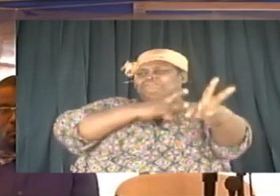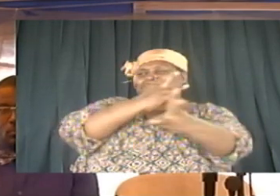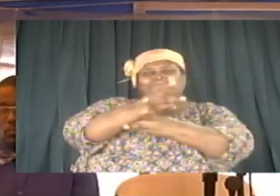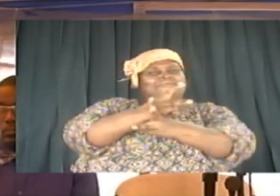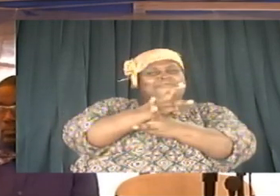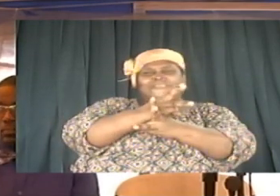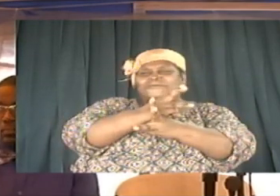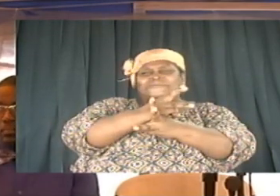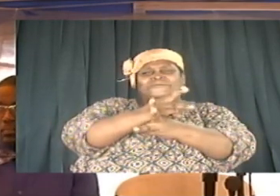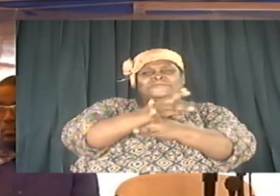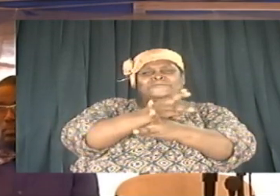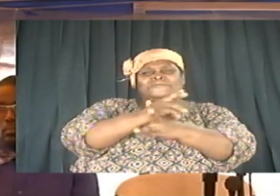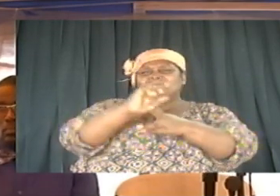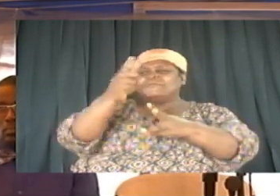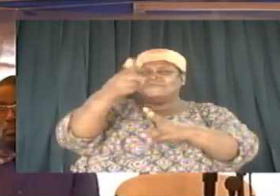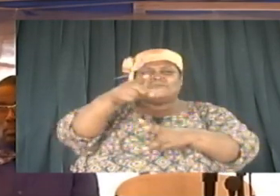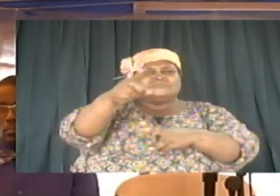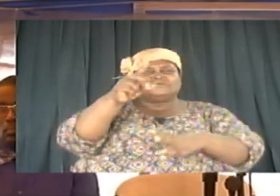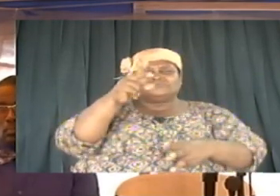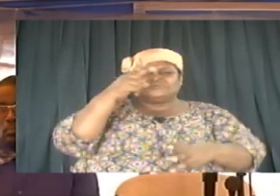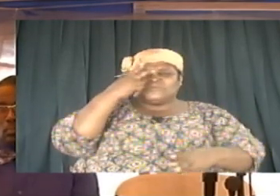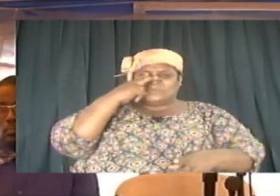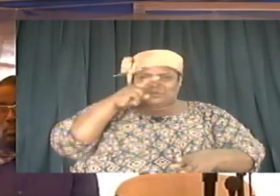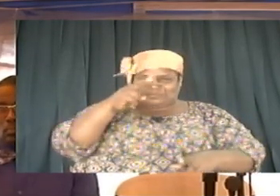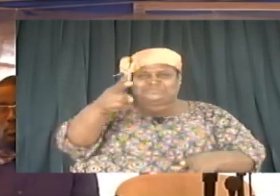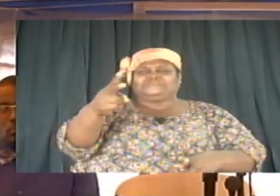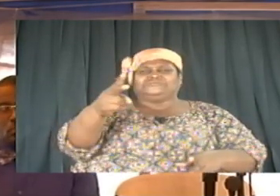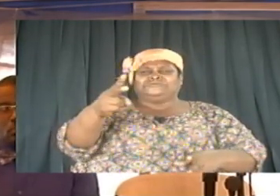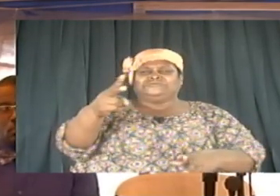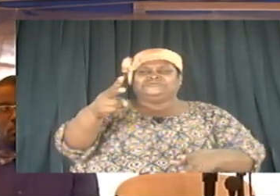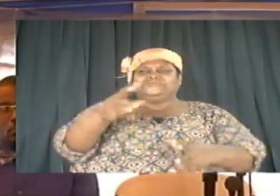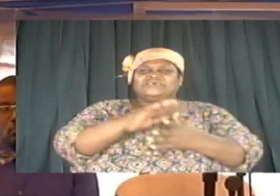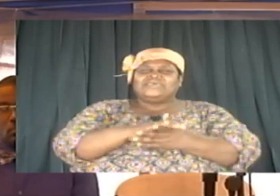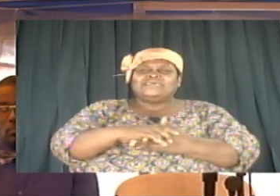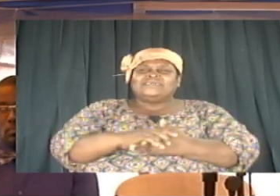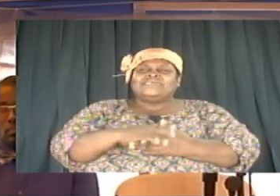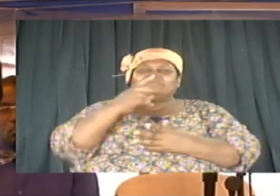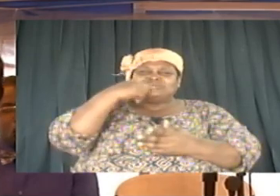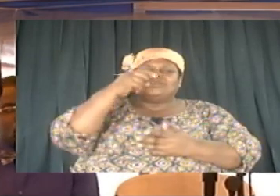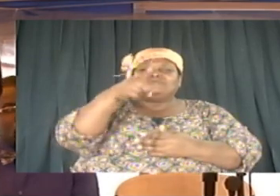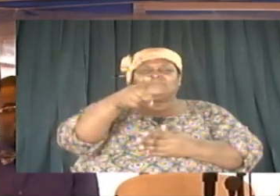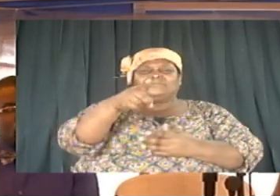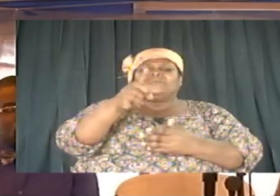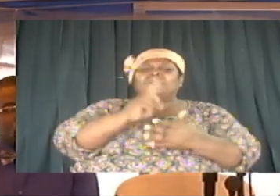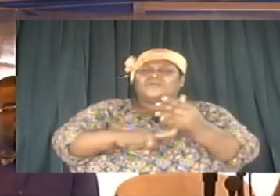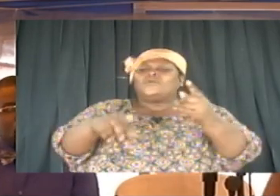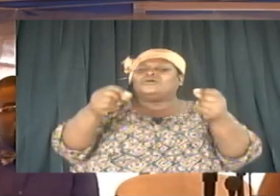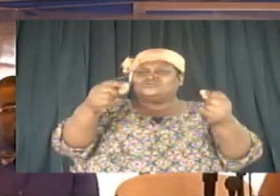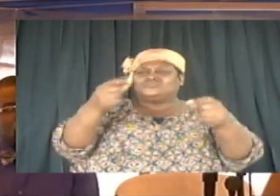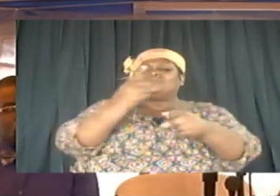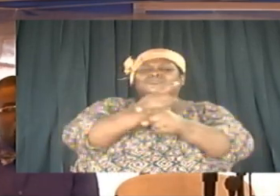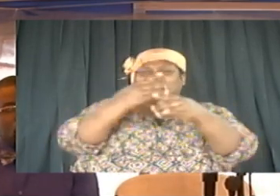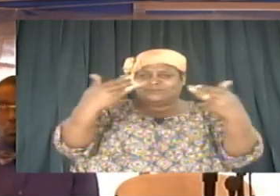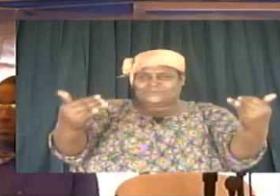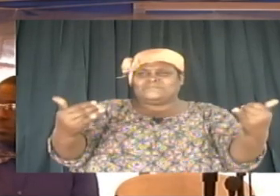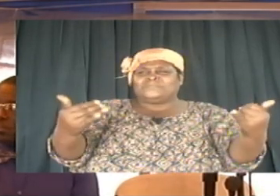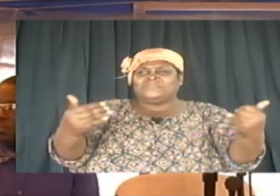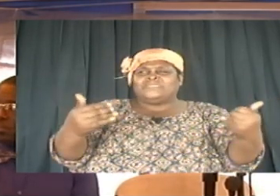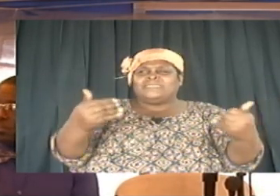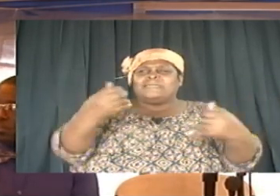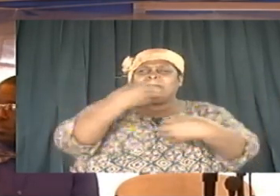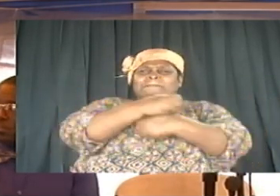world, once you're watching, I charge you today, I admonish you, what we are going to do right now, make